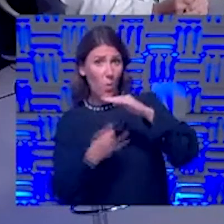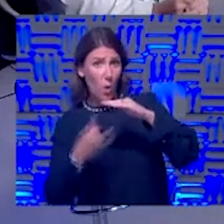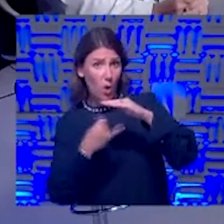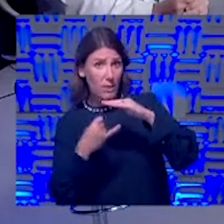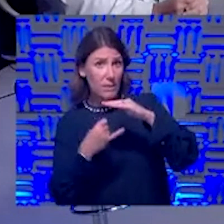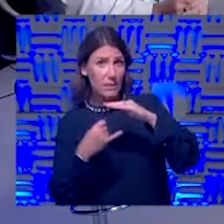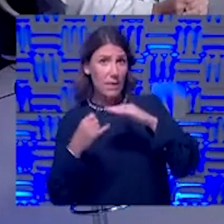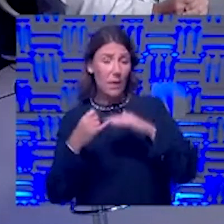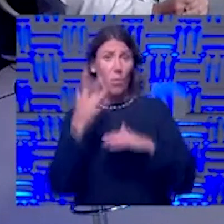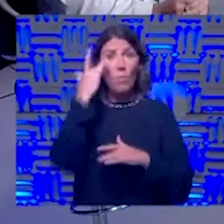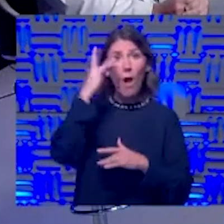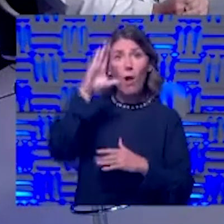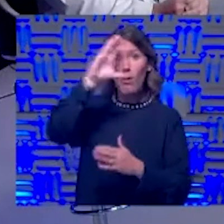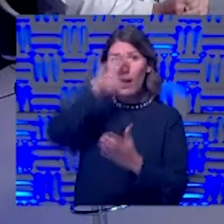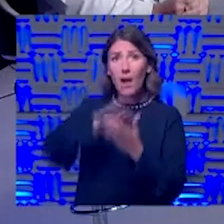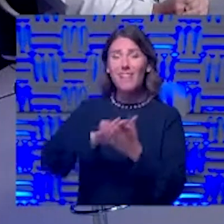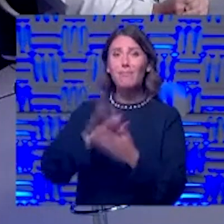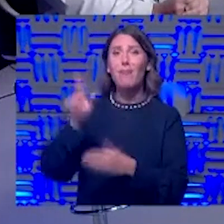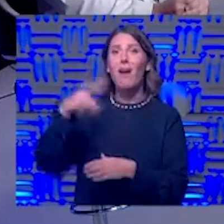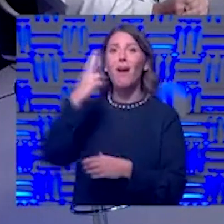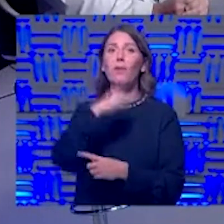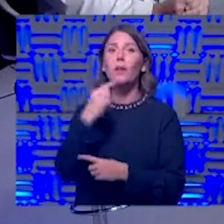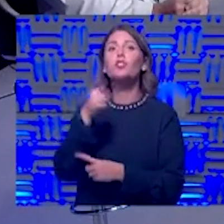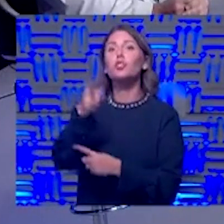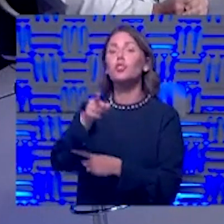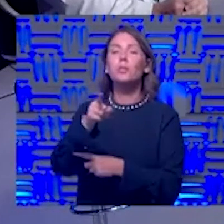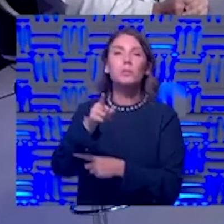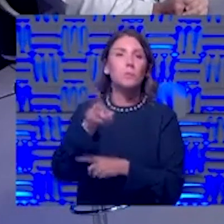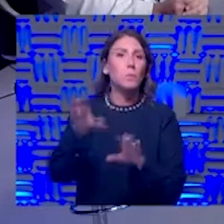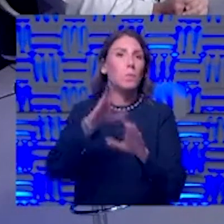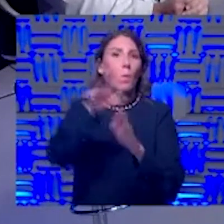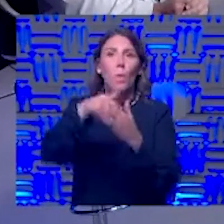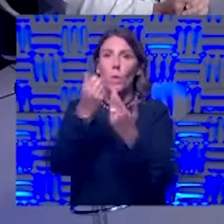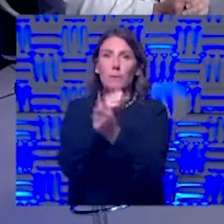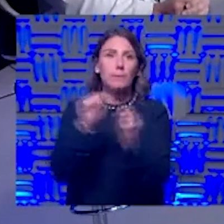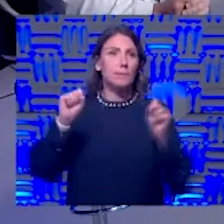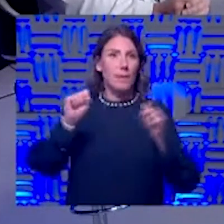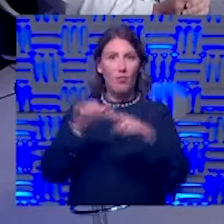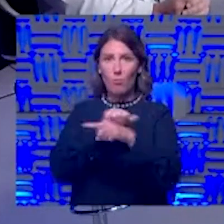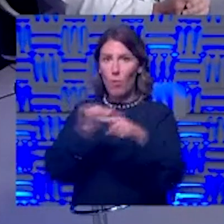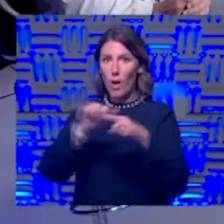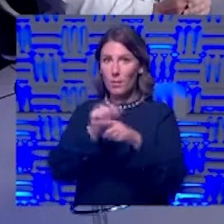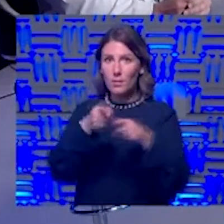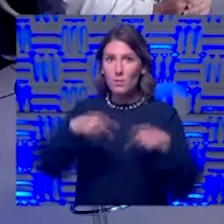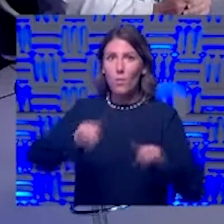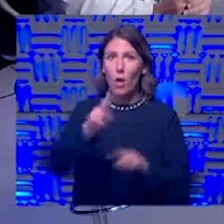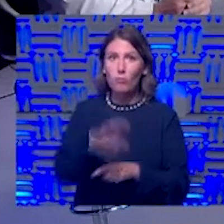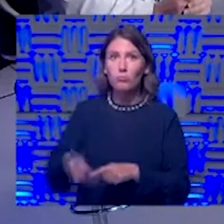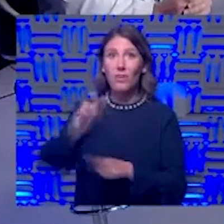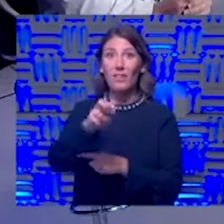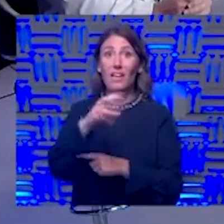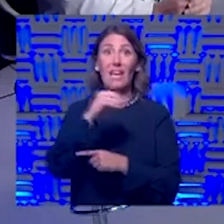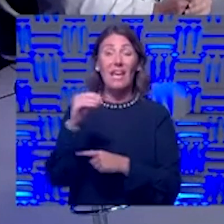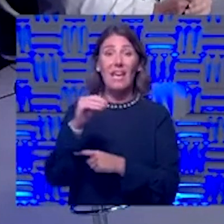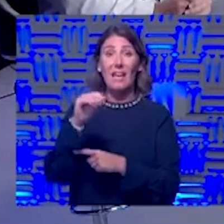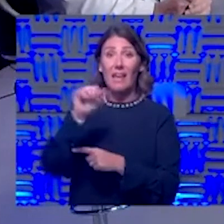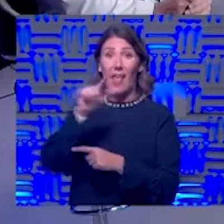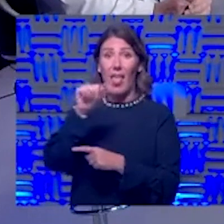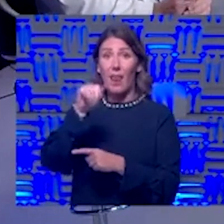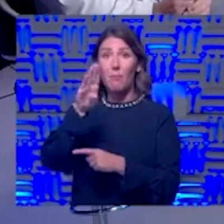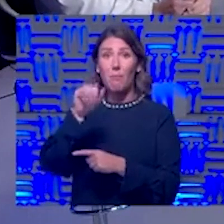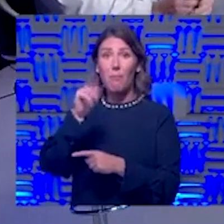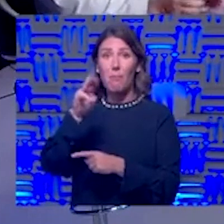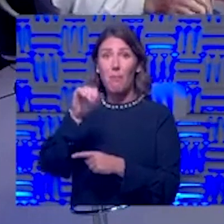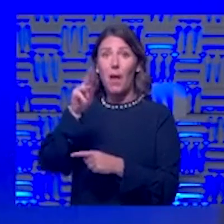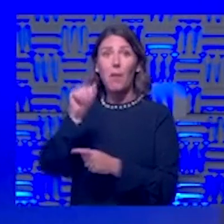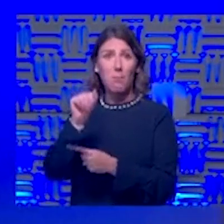She said she's take it. doing all the safe practices while she's traveling. So. And Alabama's on the travel list. Yeah, so